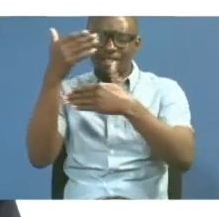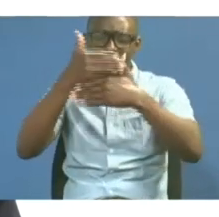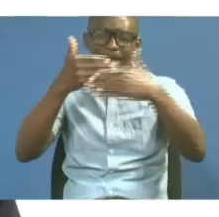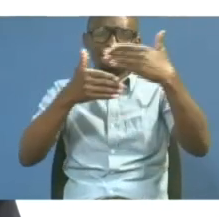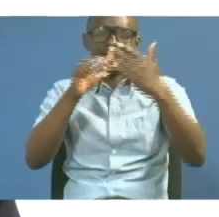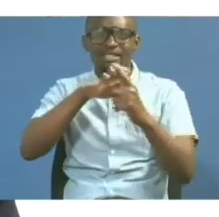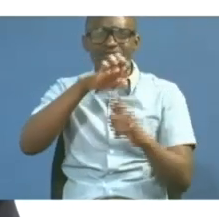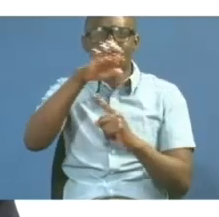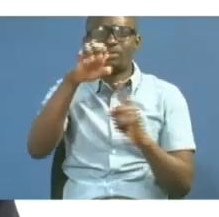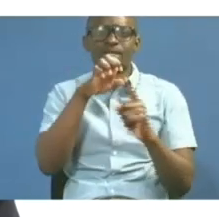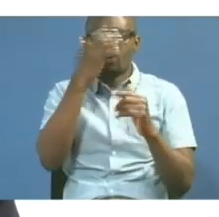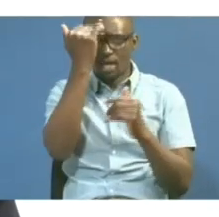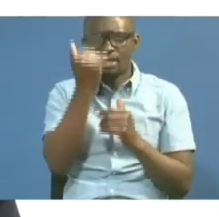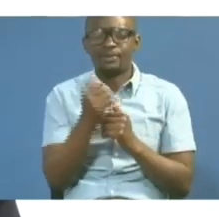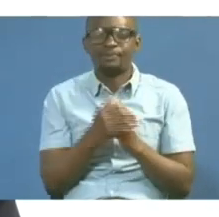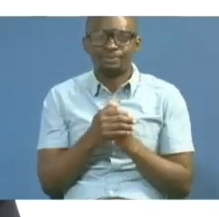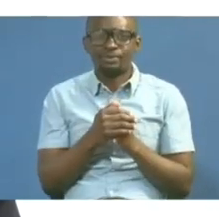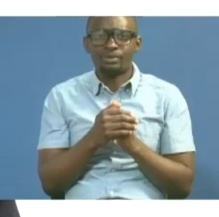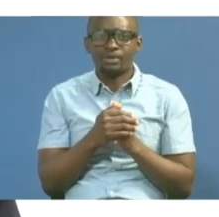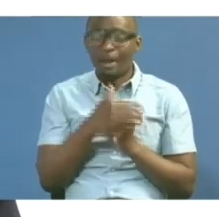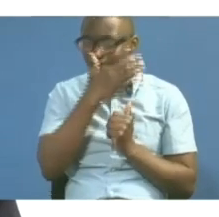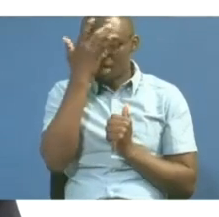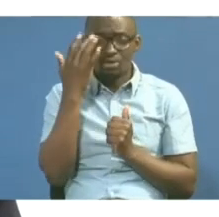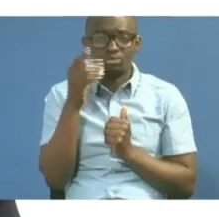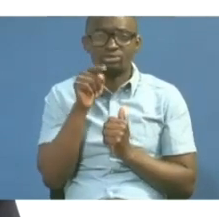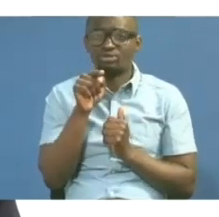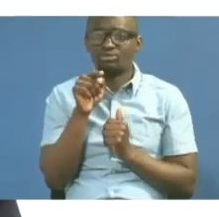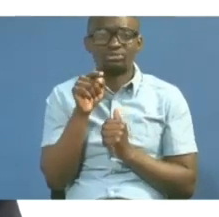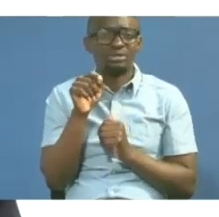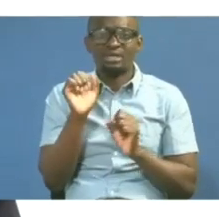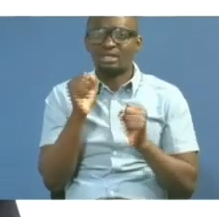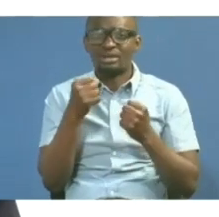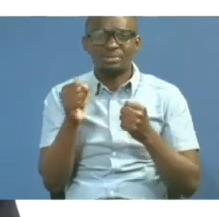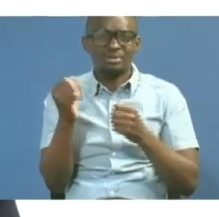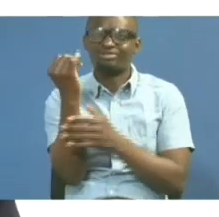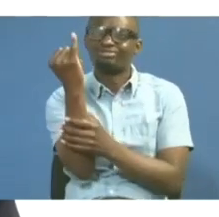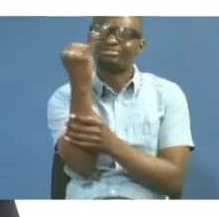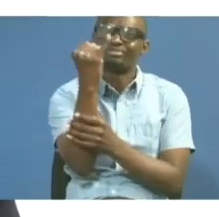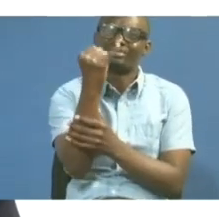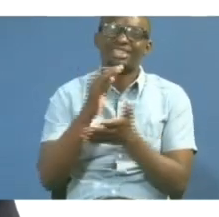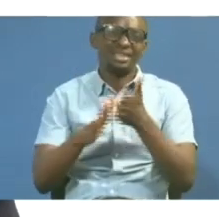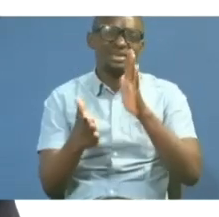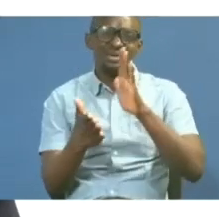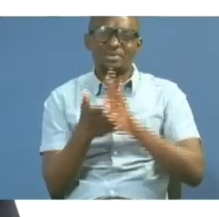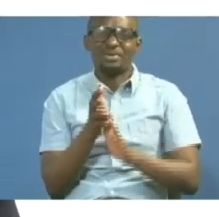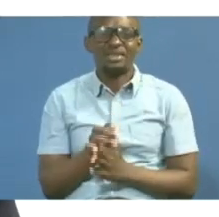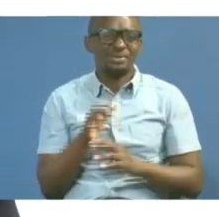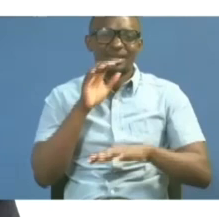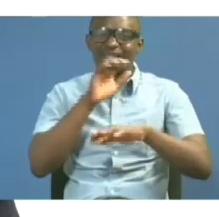number of professionals within the built environment, because you cannot start designing